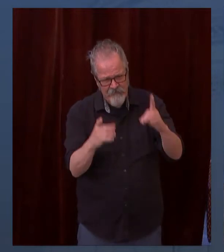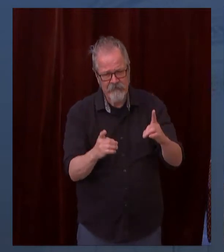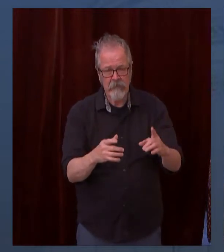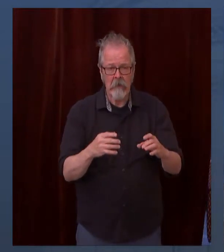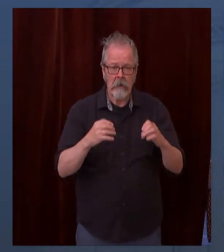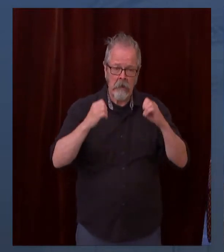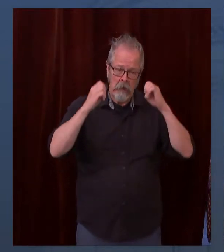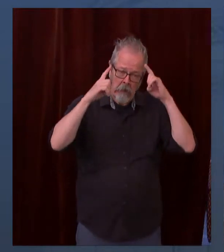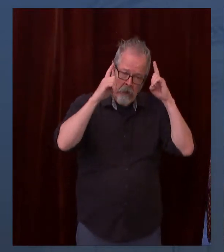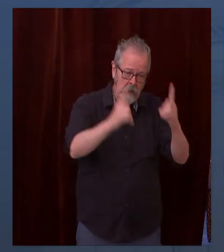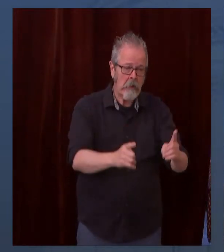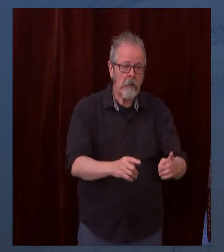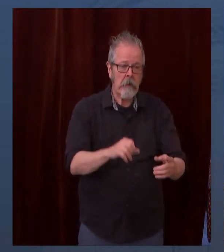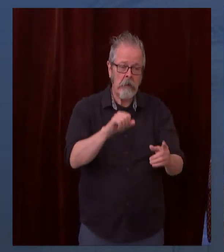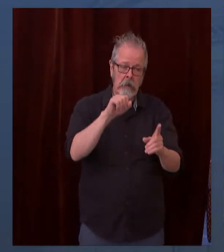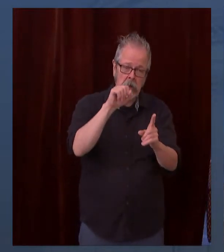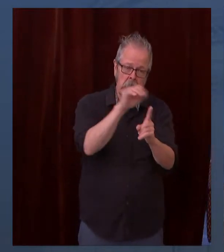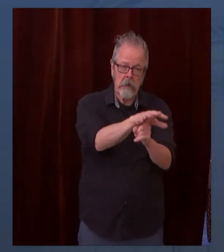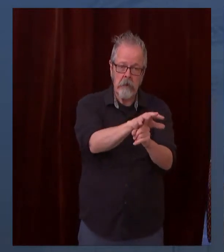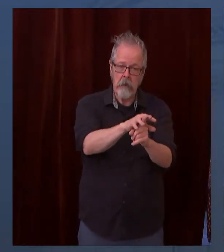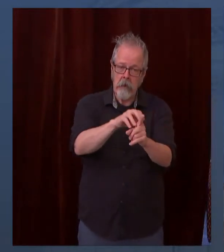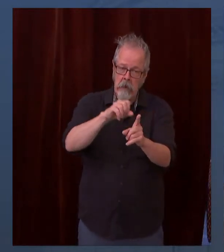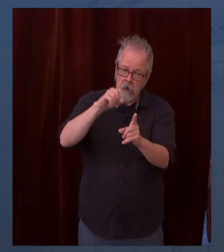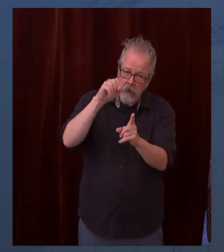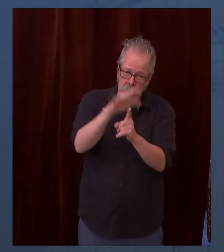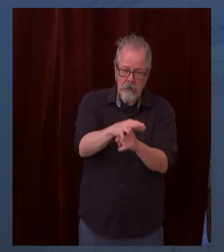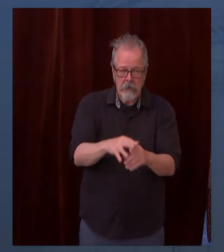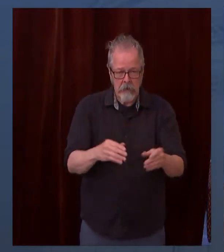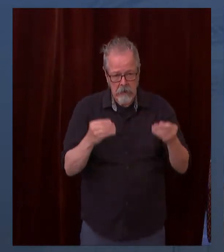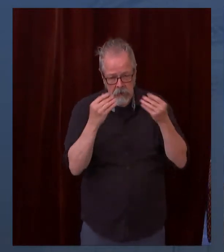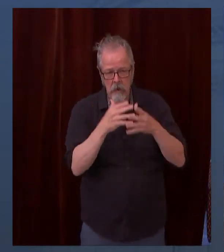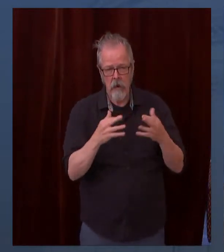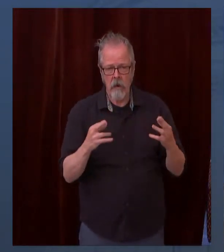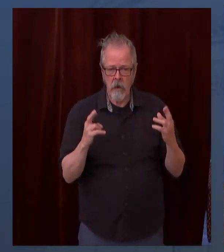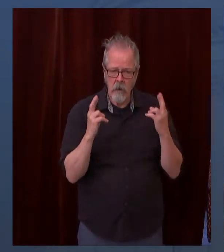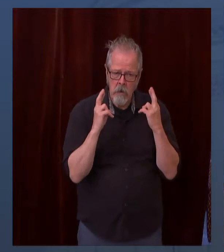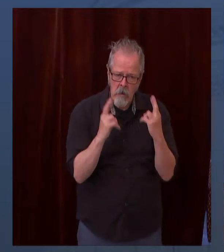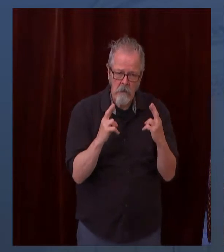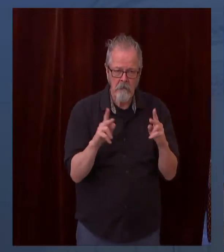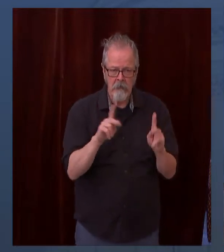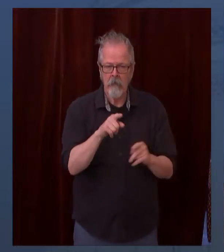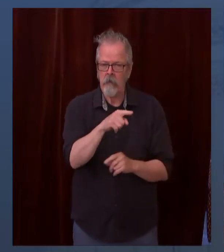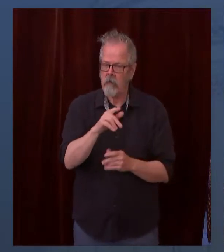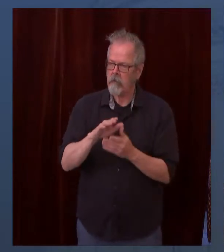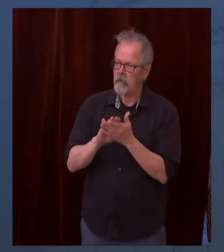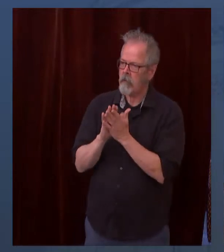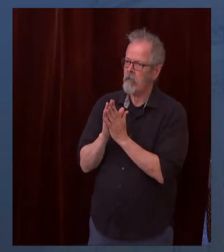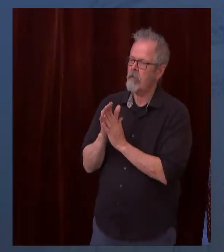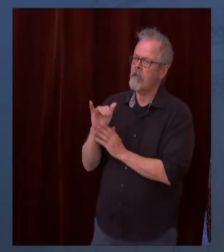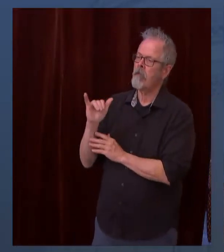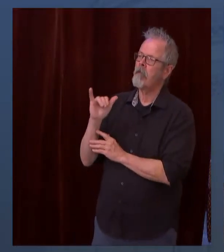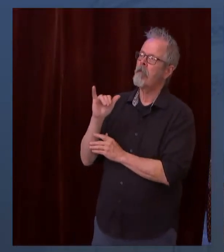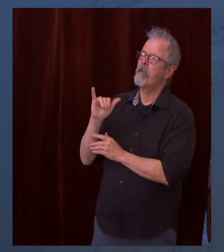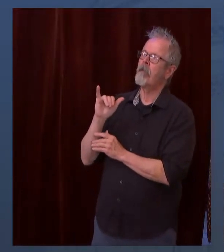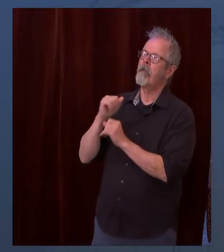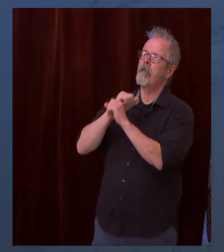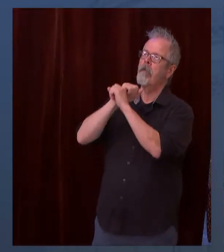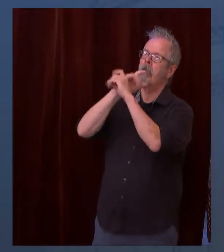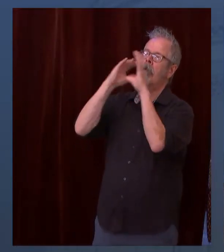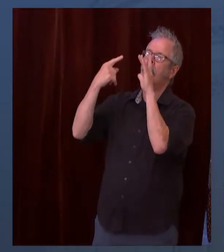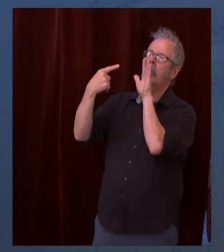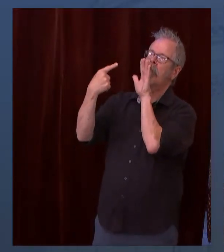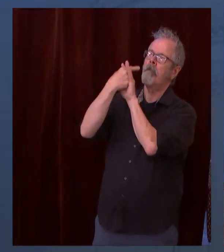willing to and eager to get the vaccine, particularly as they've seen their friends and their neighbors get the vaccine and they remain healthy and they